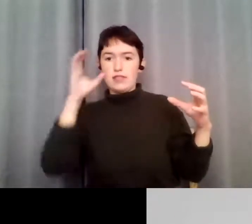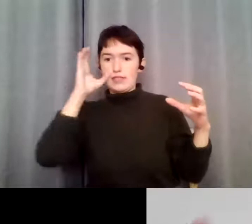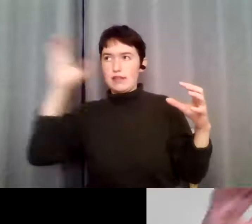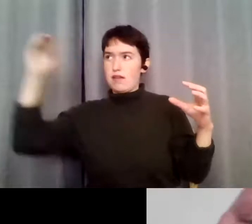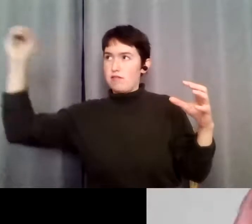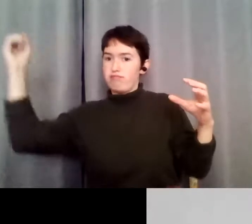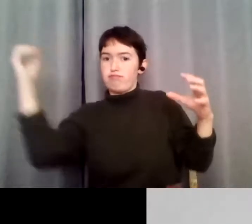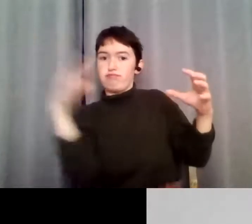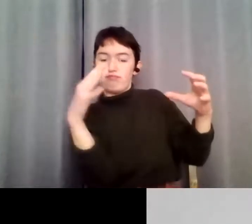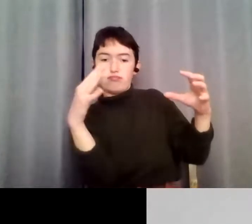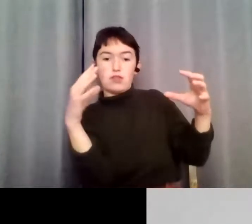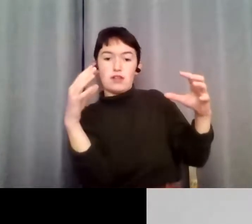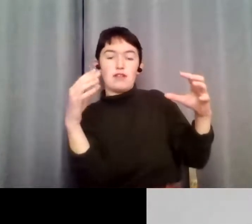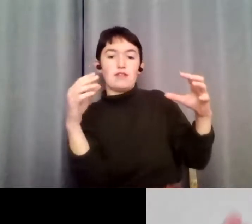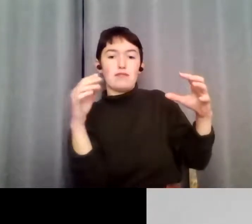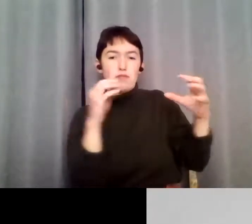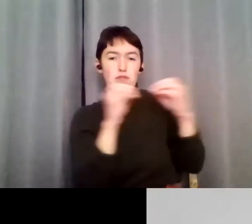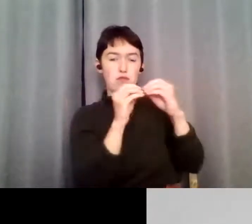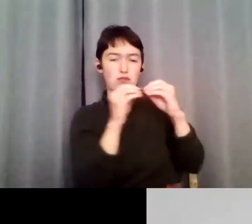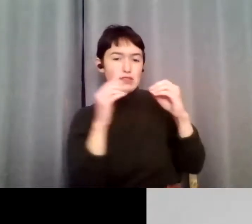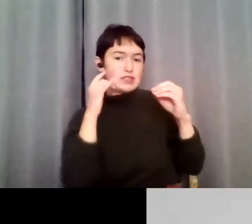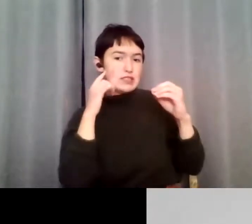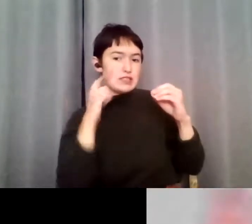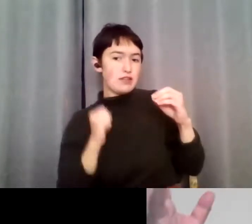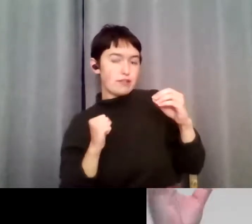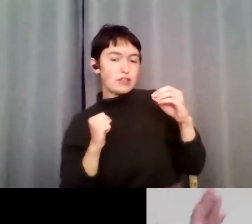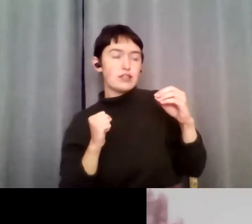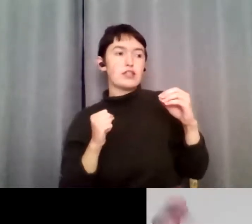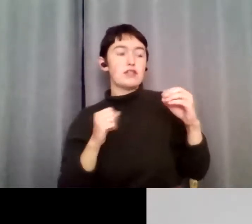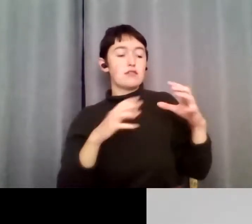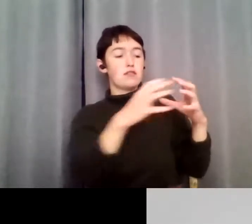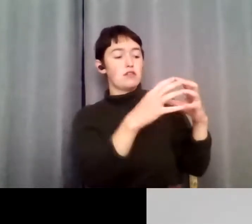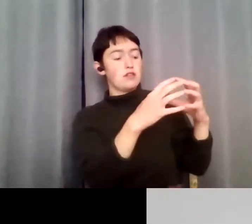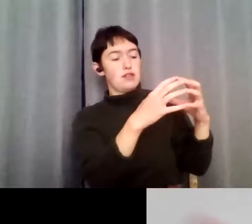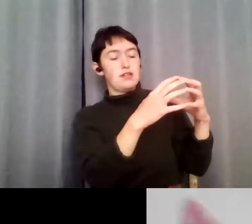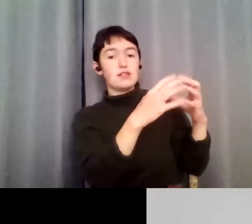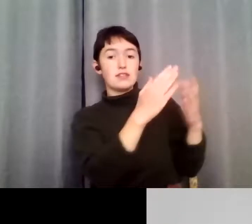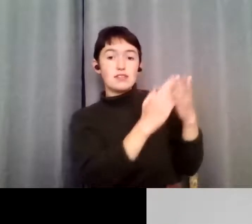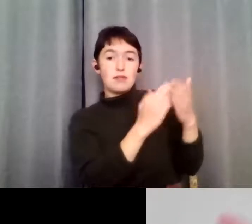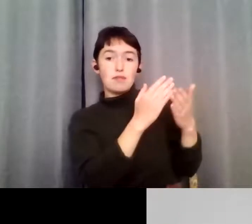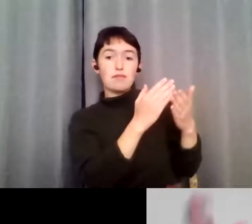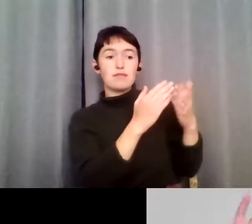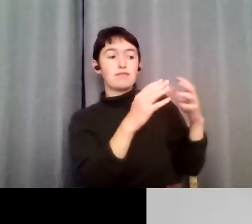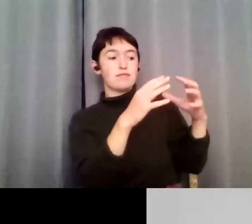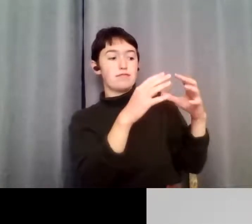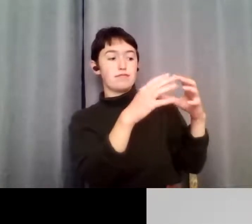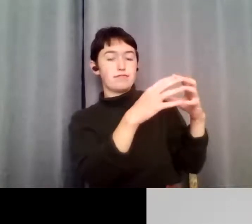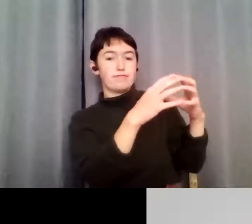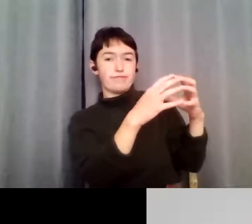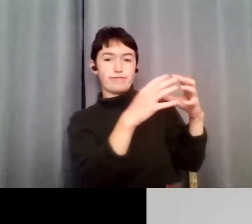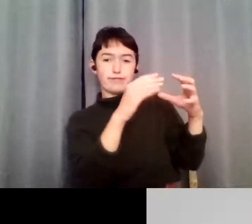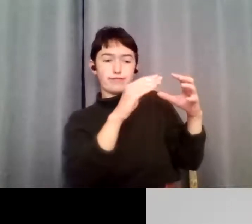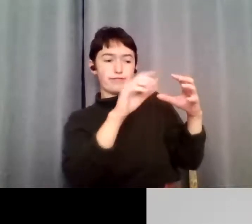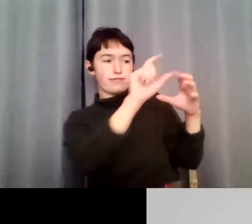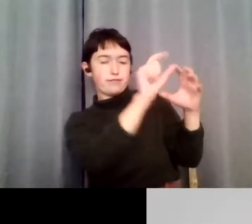of the moon that are in the darkness, or when it's nighttime on those parts of the moon, we see them as dark.